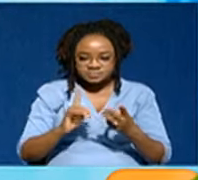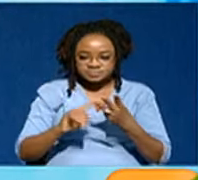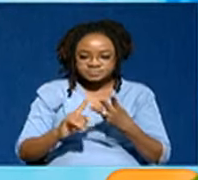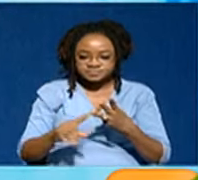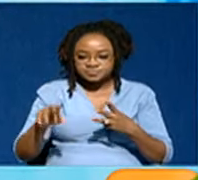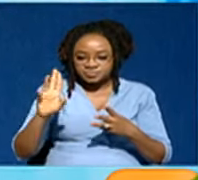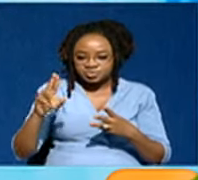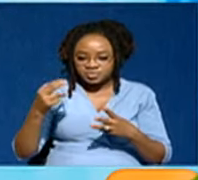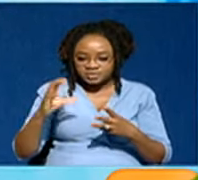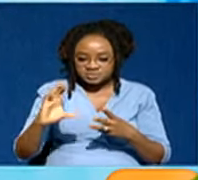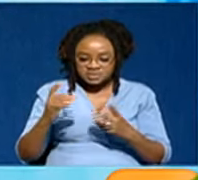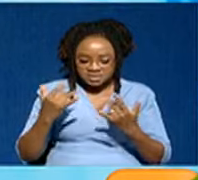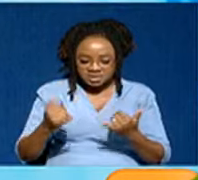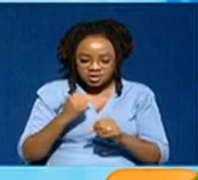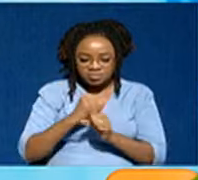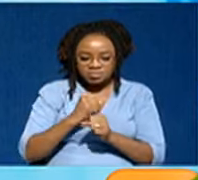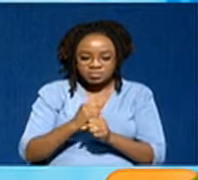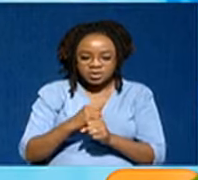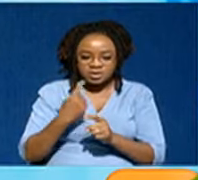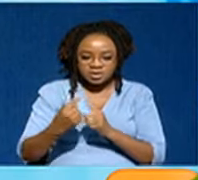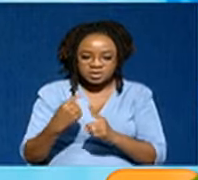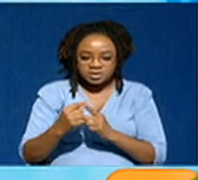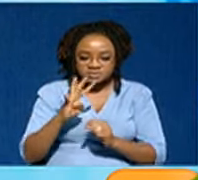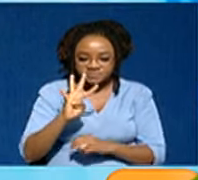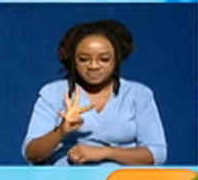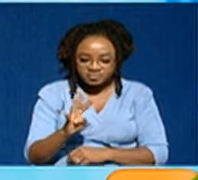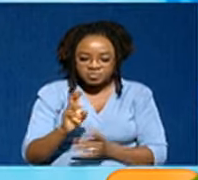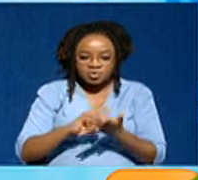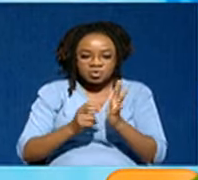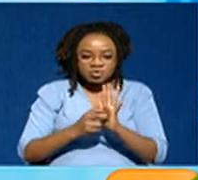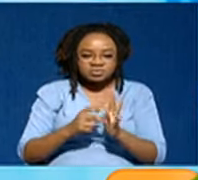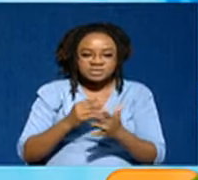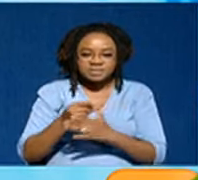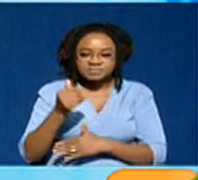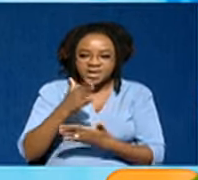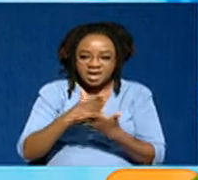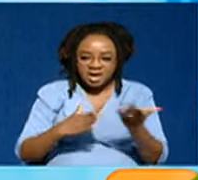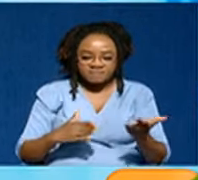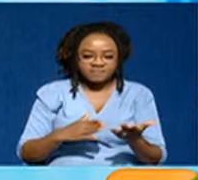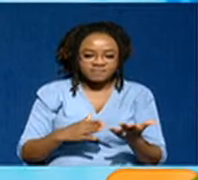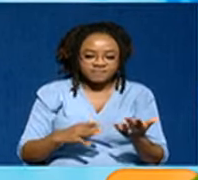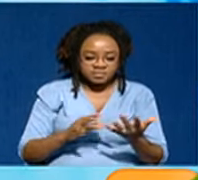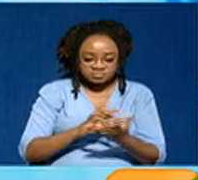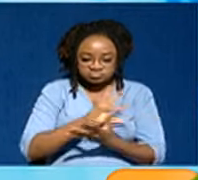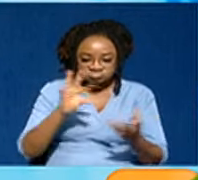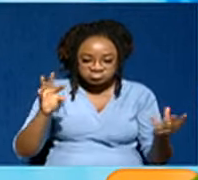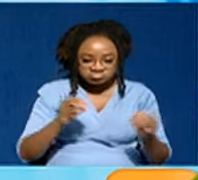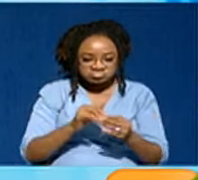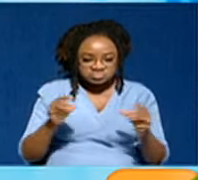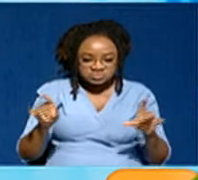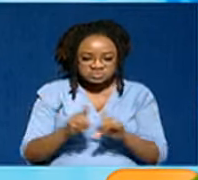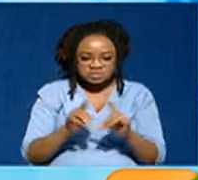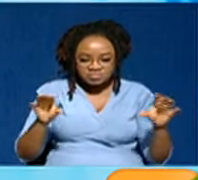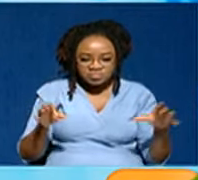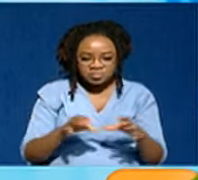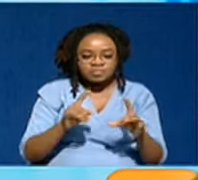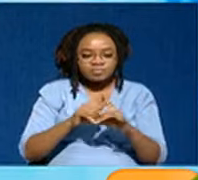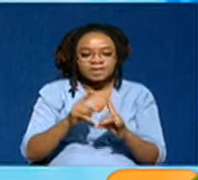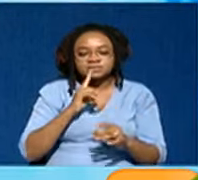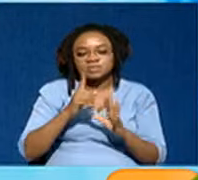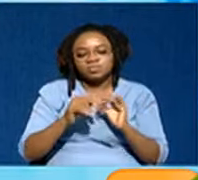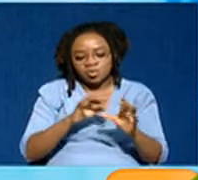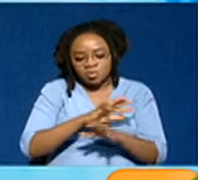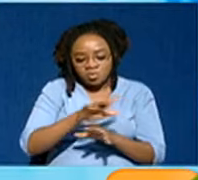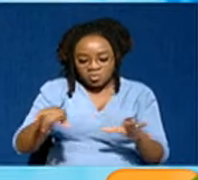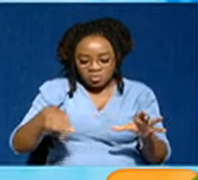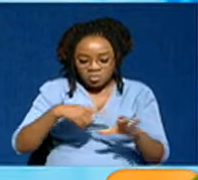their 4 years on contract, being paid half of what I'm being paid. And you're in the same rota. Okay. And so they say they were going to ensure that these people